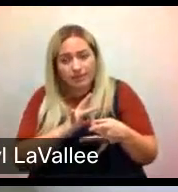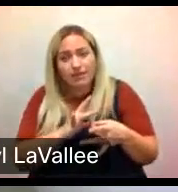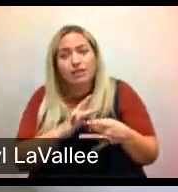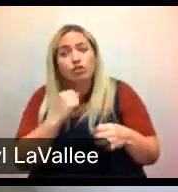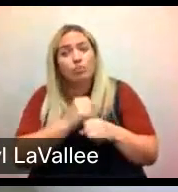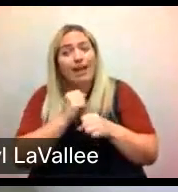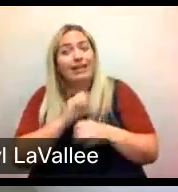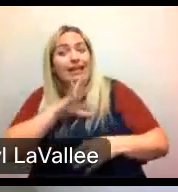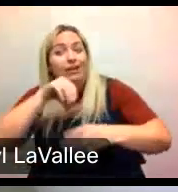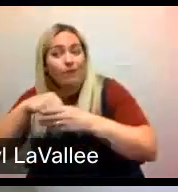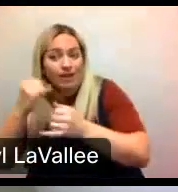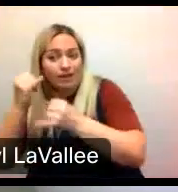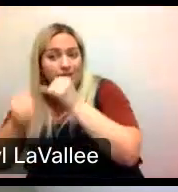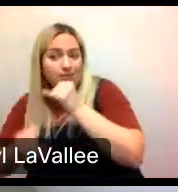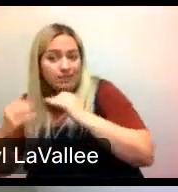final summary.